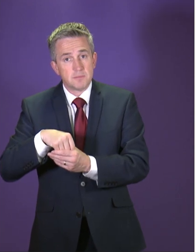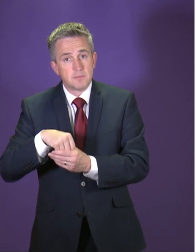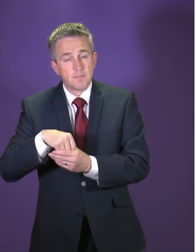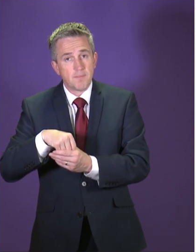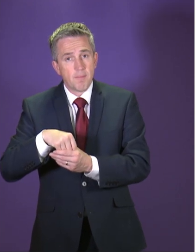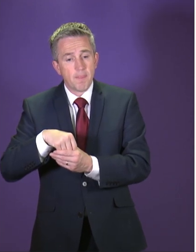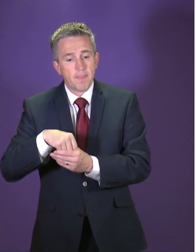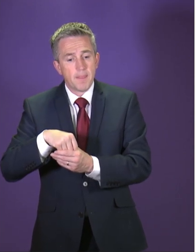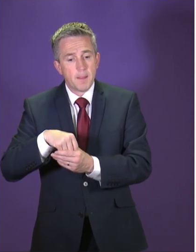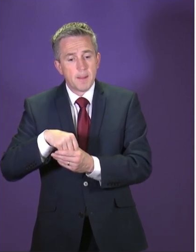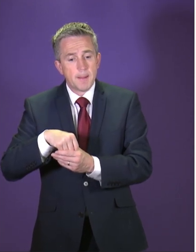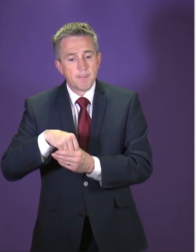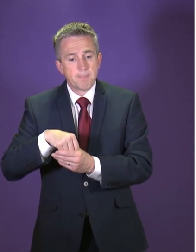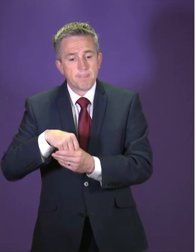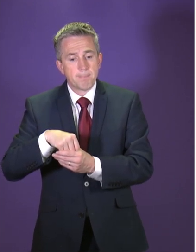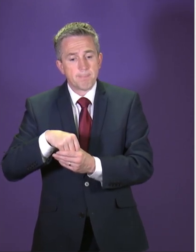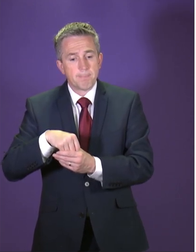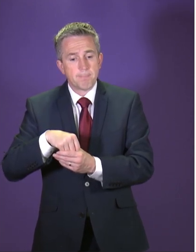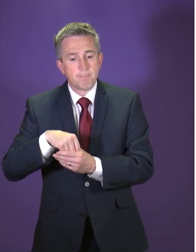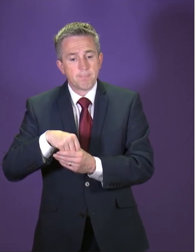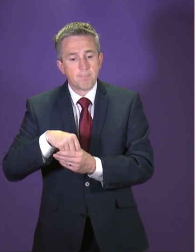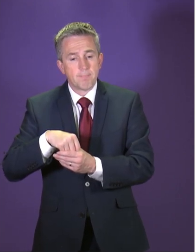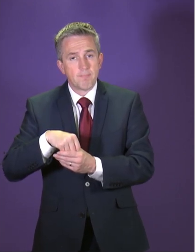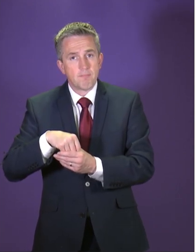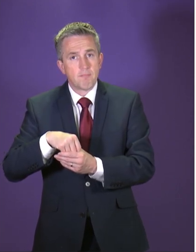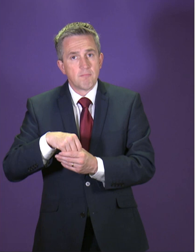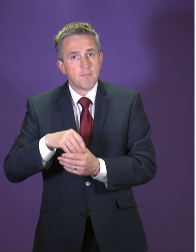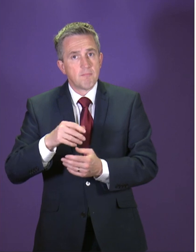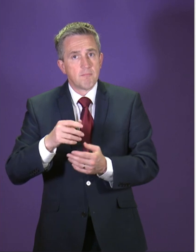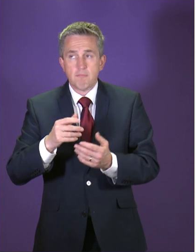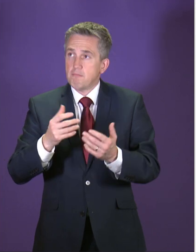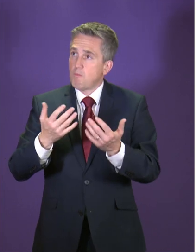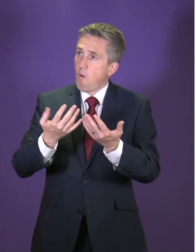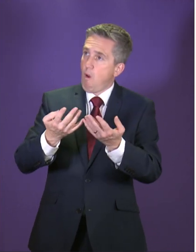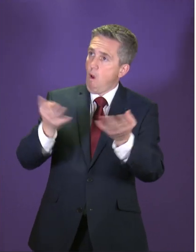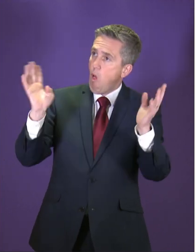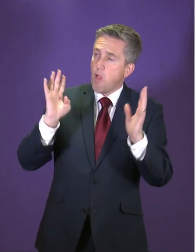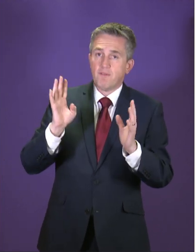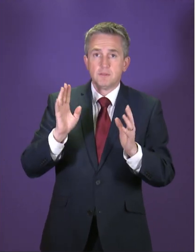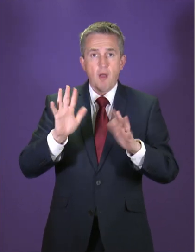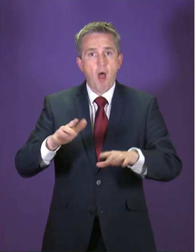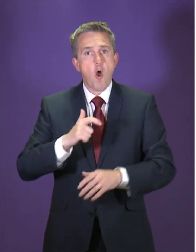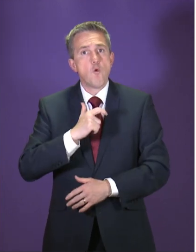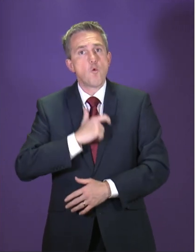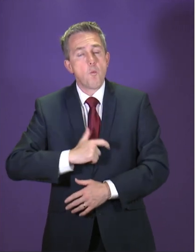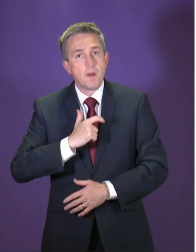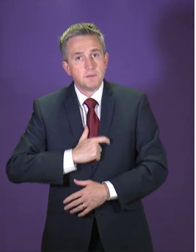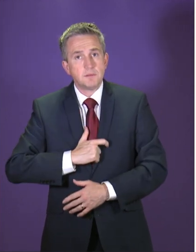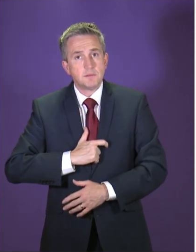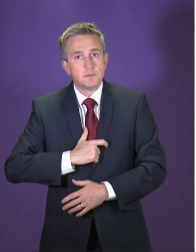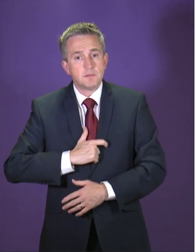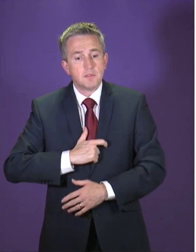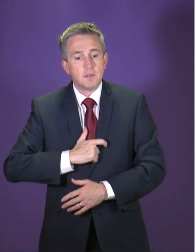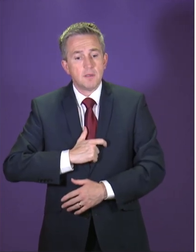If we are thinking that all of us are human beings and we receive